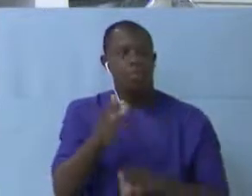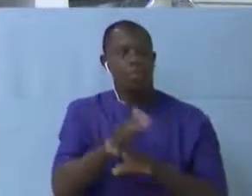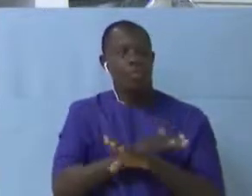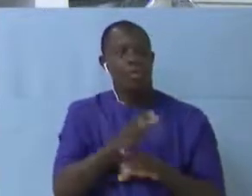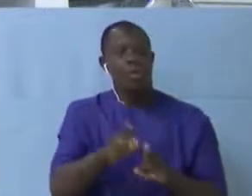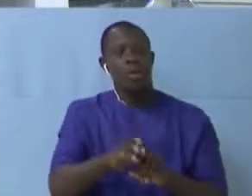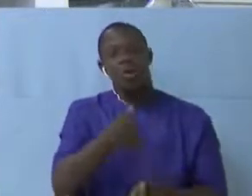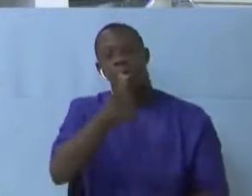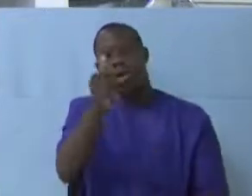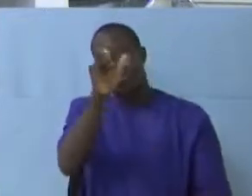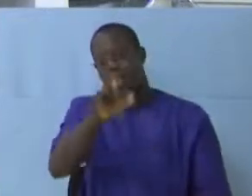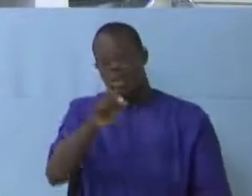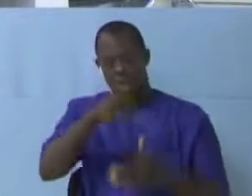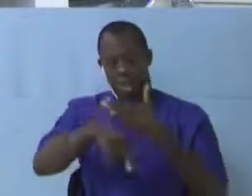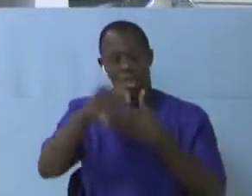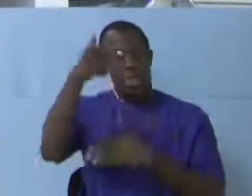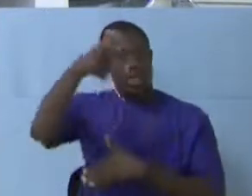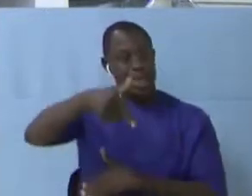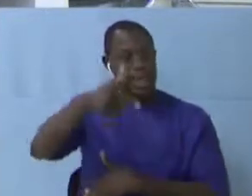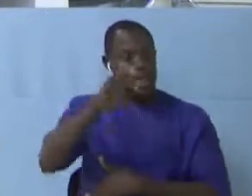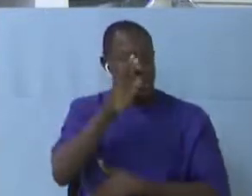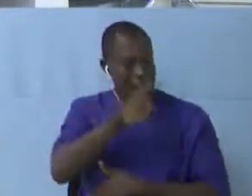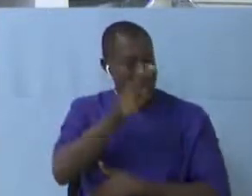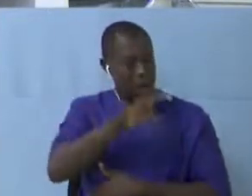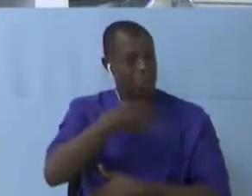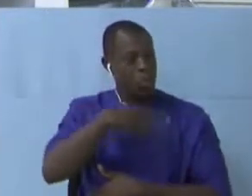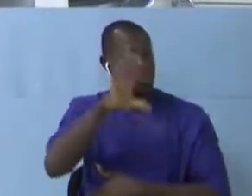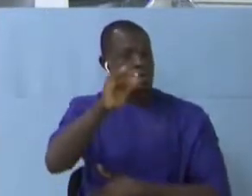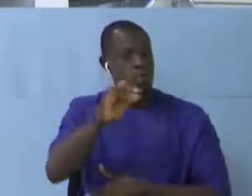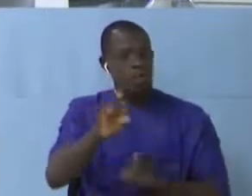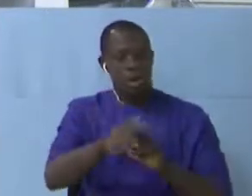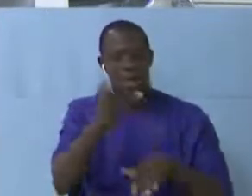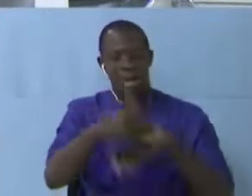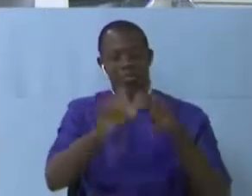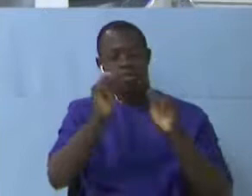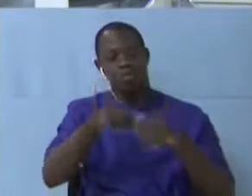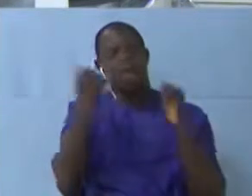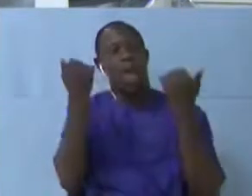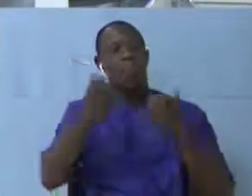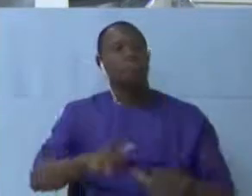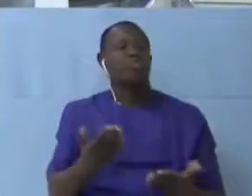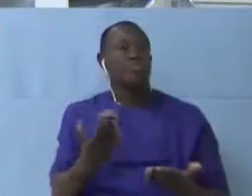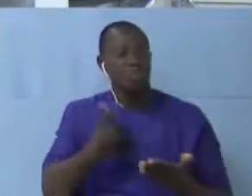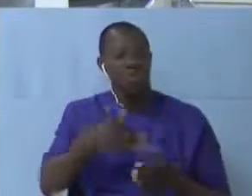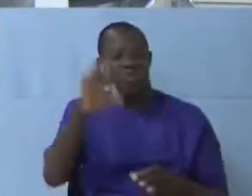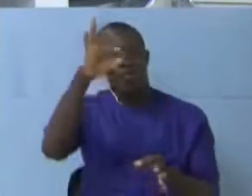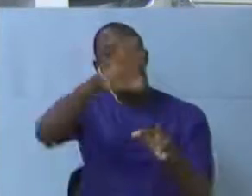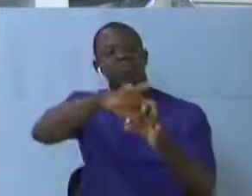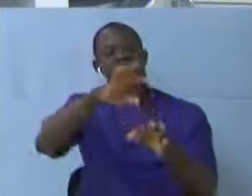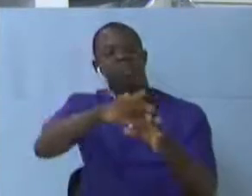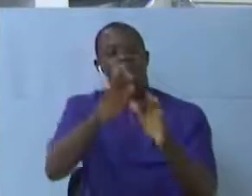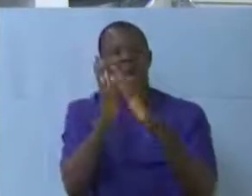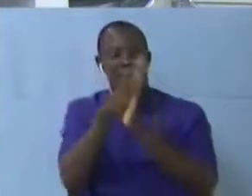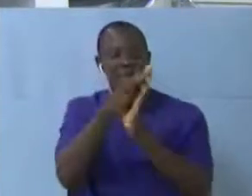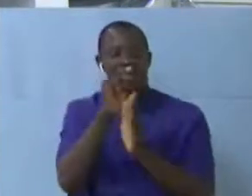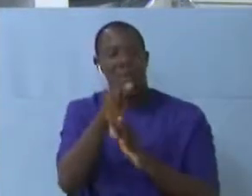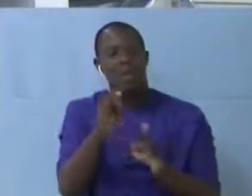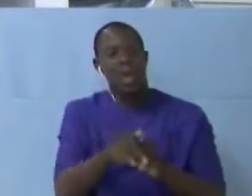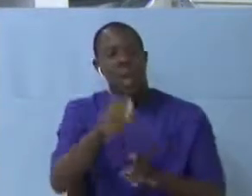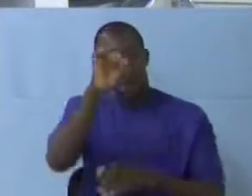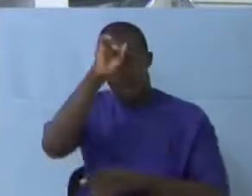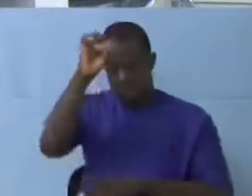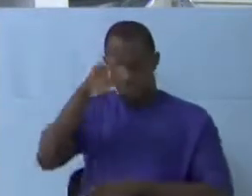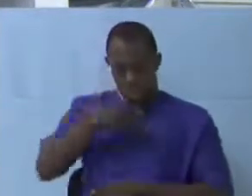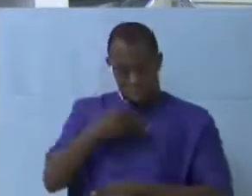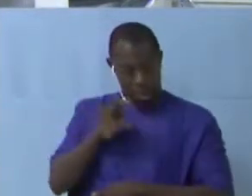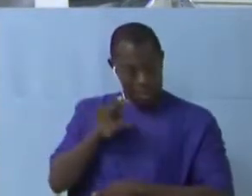Nigeria, it didn't work. People voted against it. The president might want one thing, whether we're talking